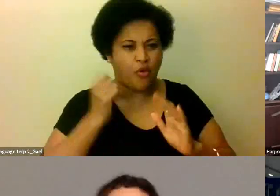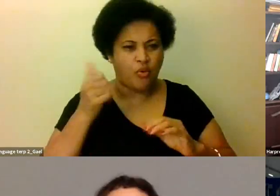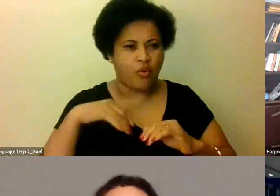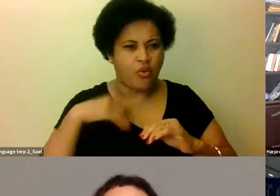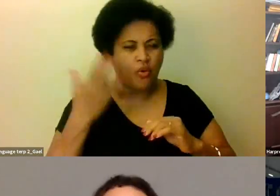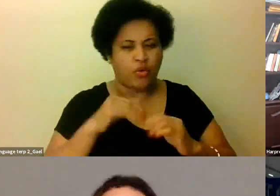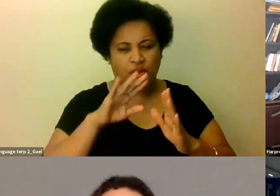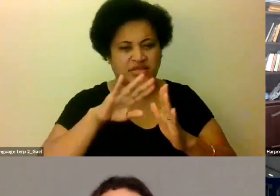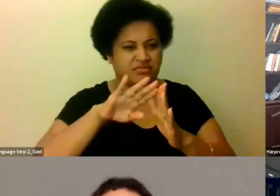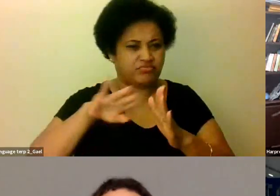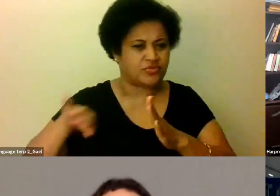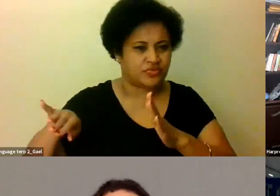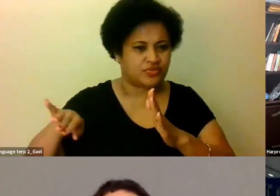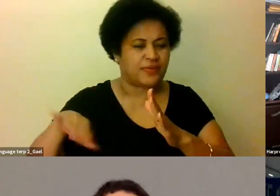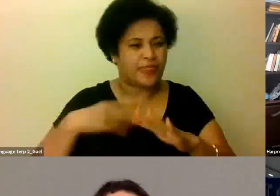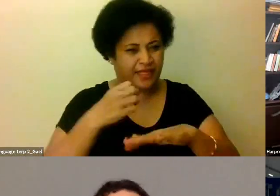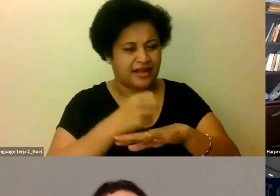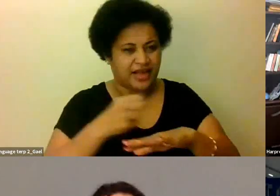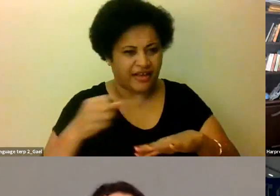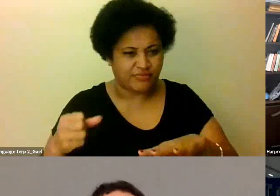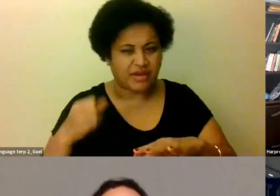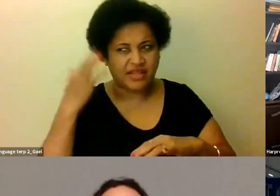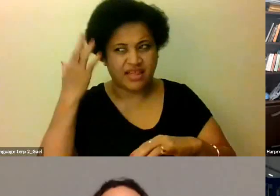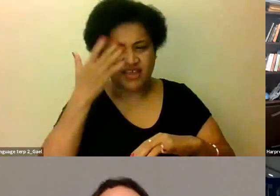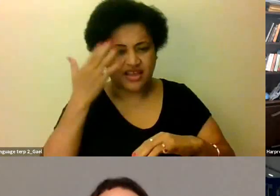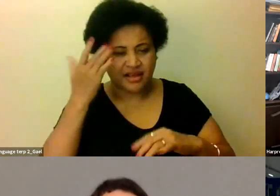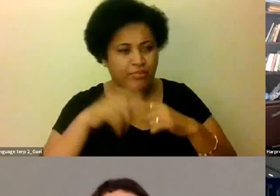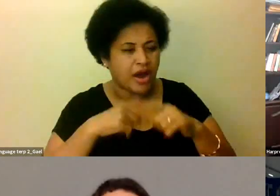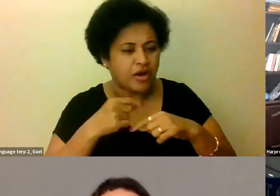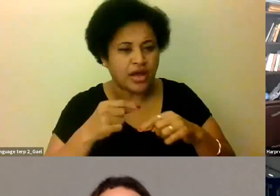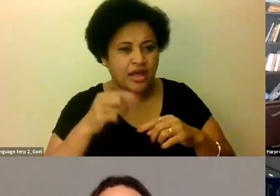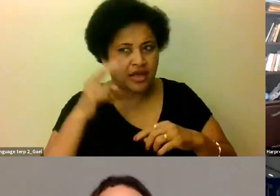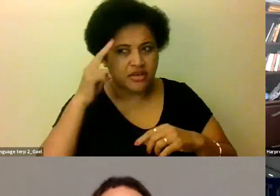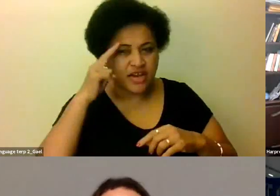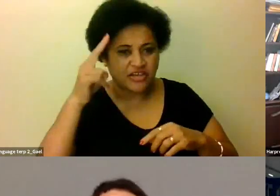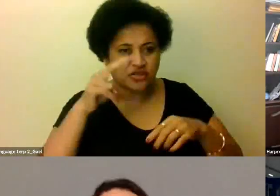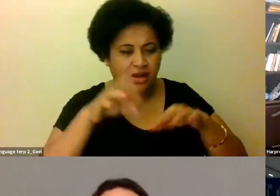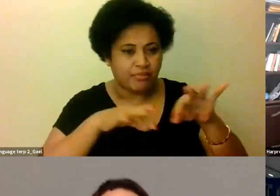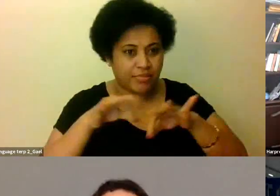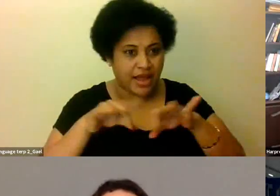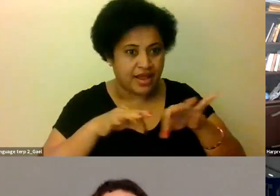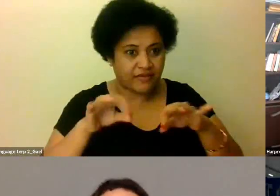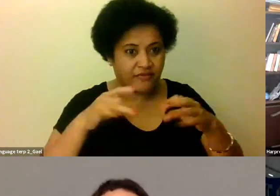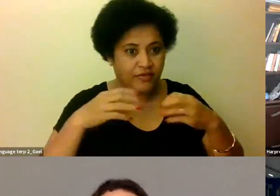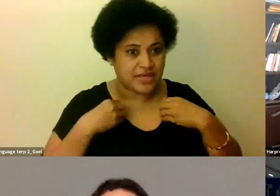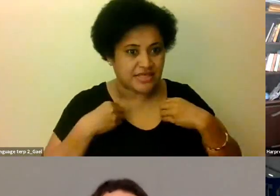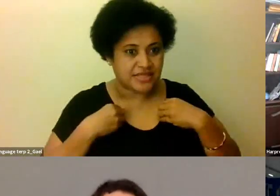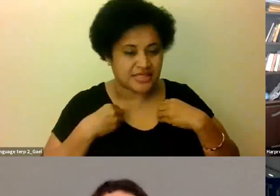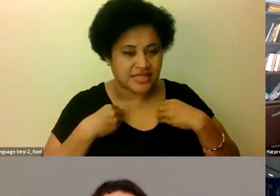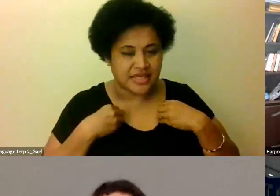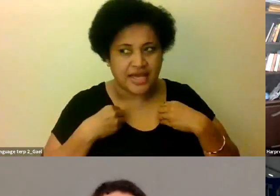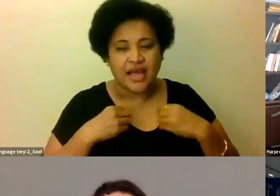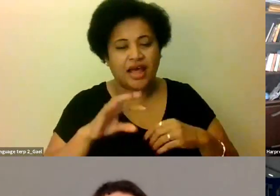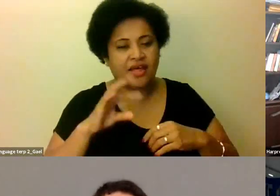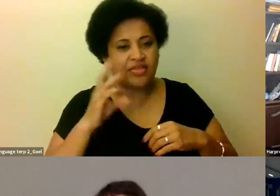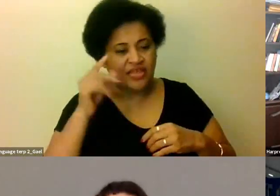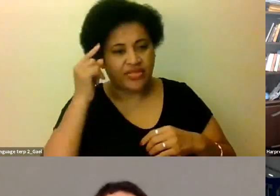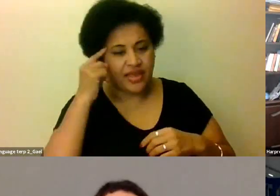mentioned, for governments as they think about national strategies, or for businesses as they think about smart cities.